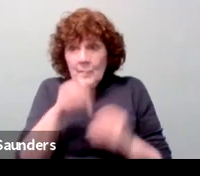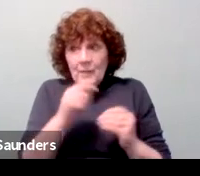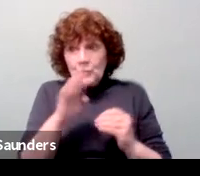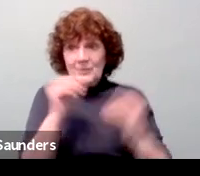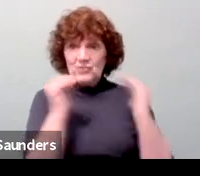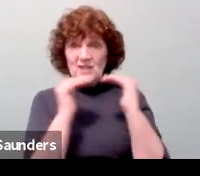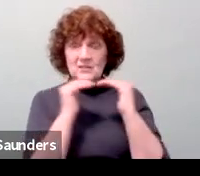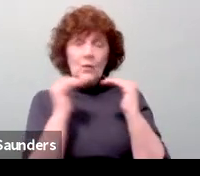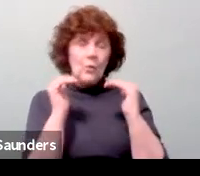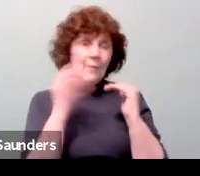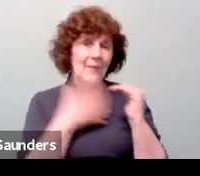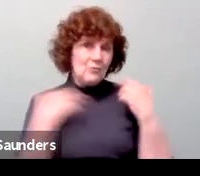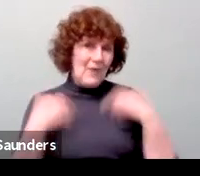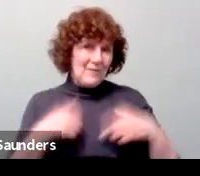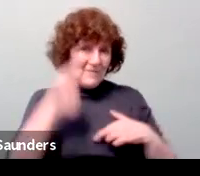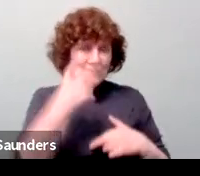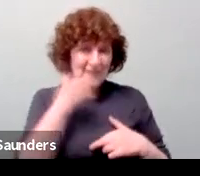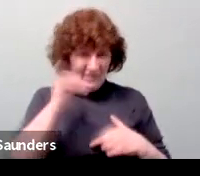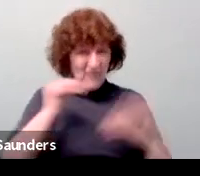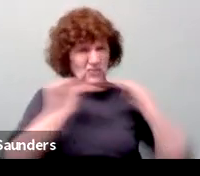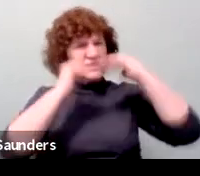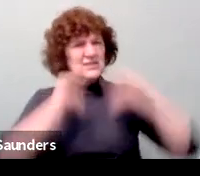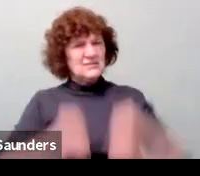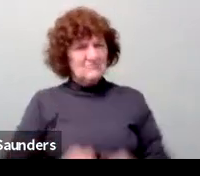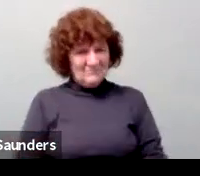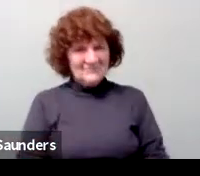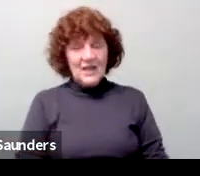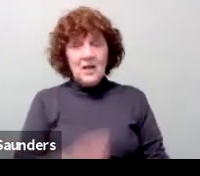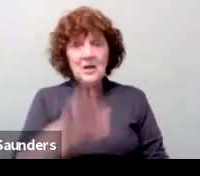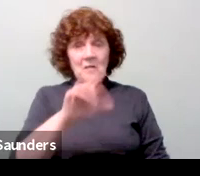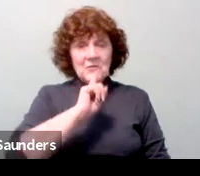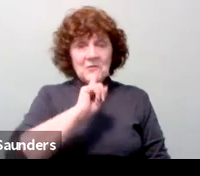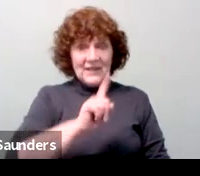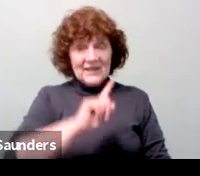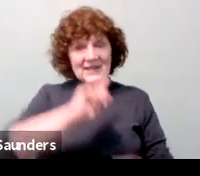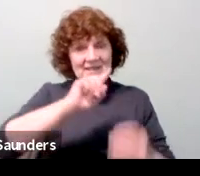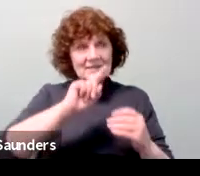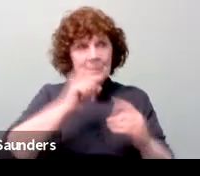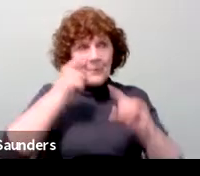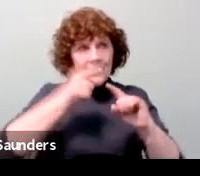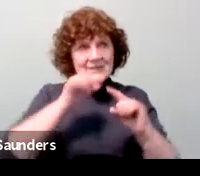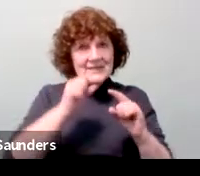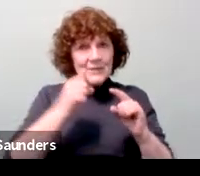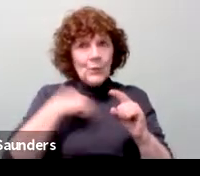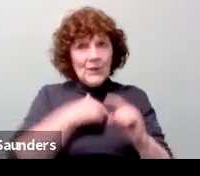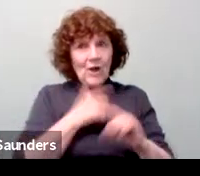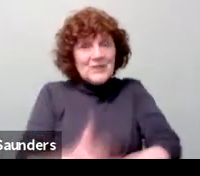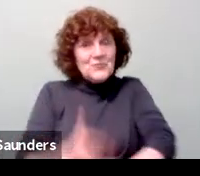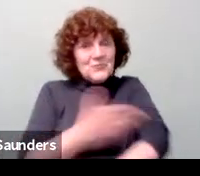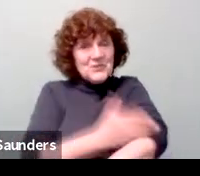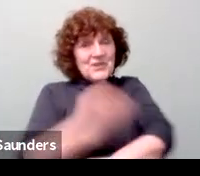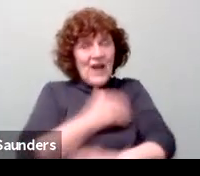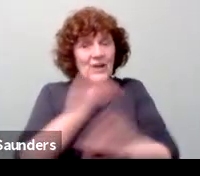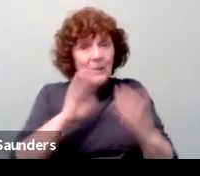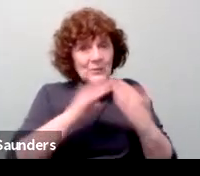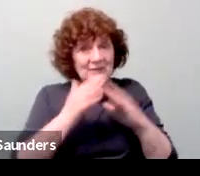that's what my rabbi father would probably have said. It's actually about enriching our community by bringing